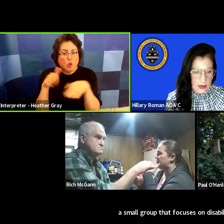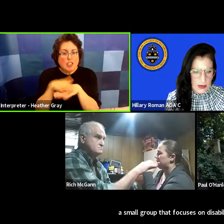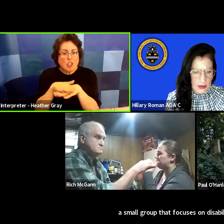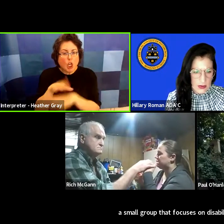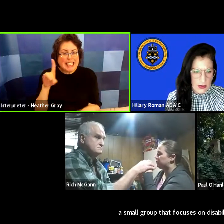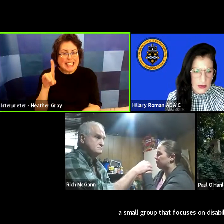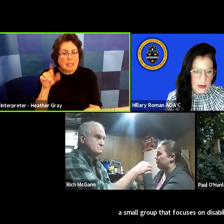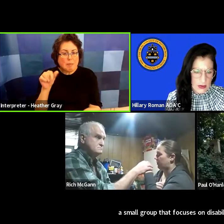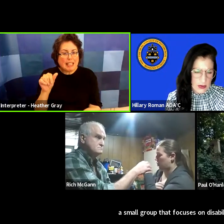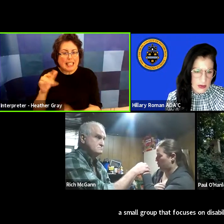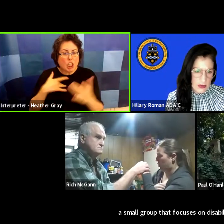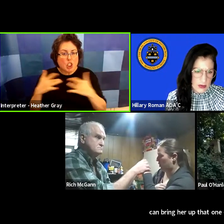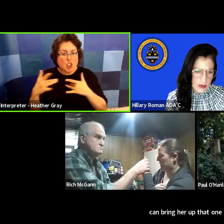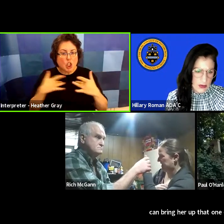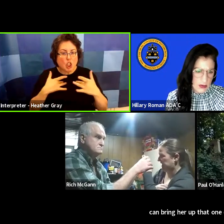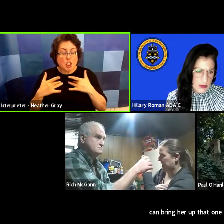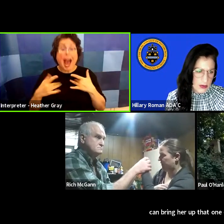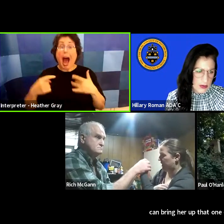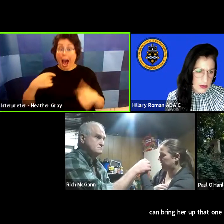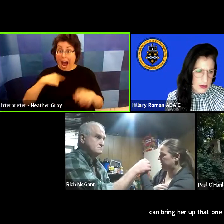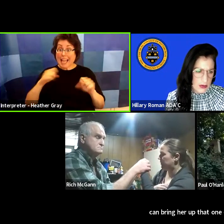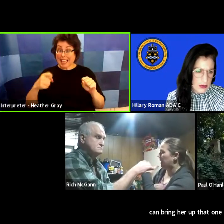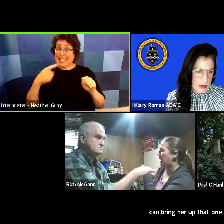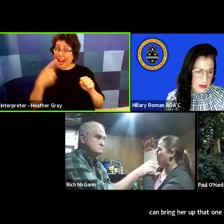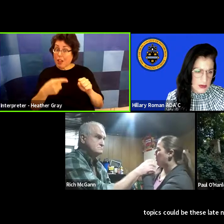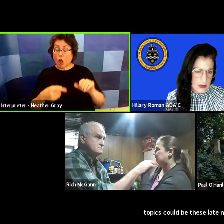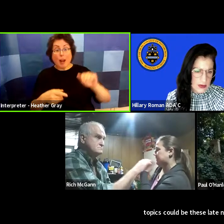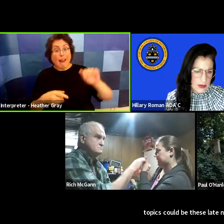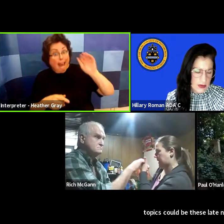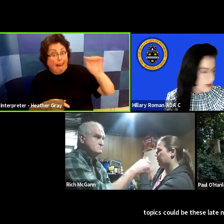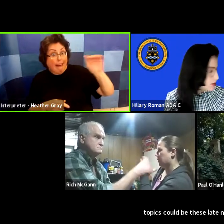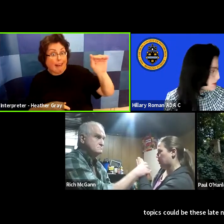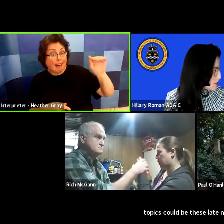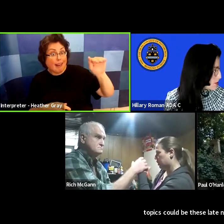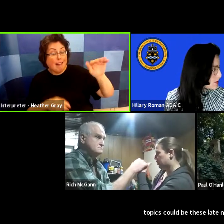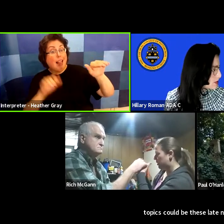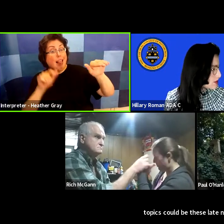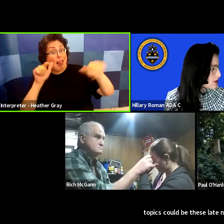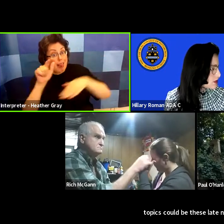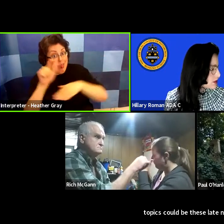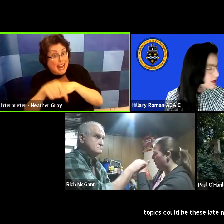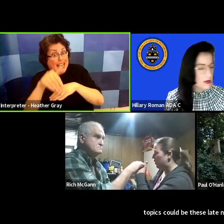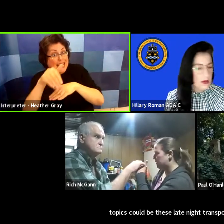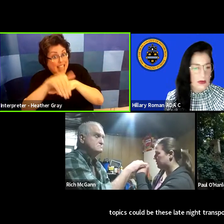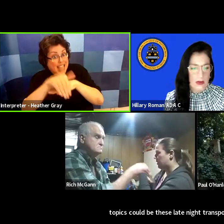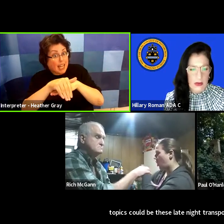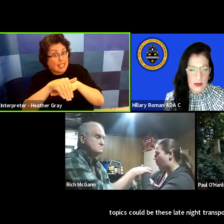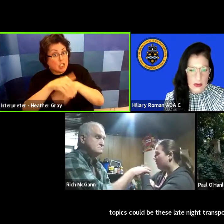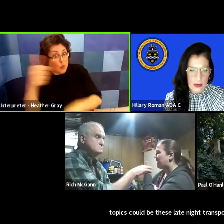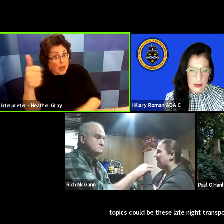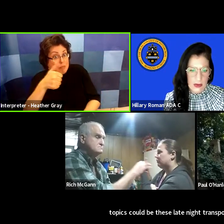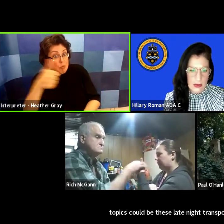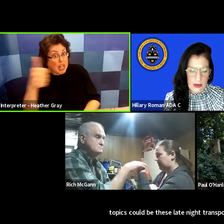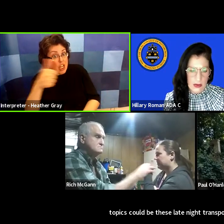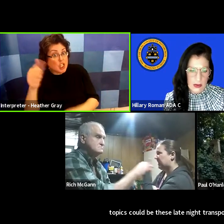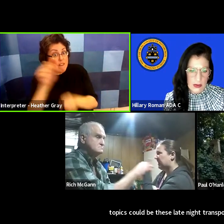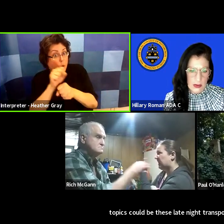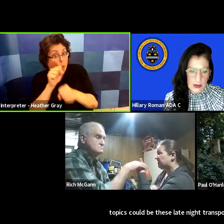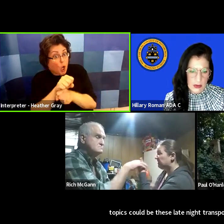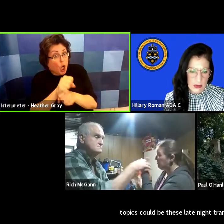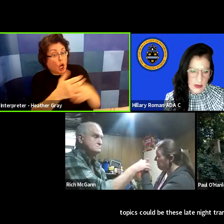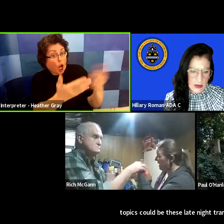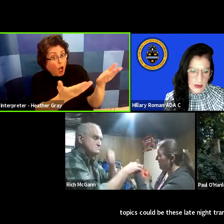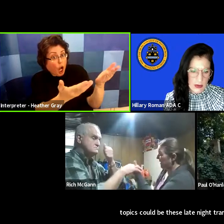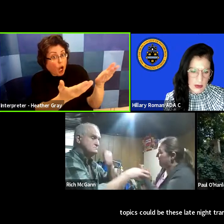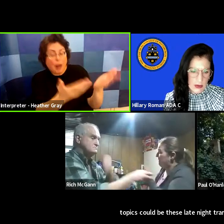that one of the topics could be these late night transportation trips. And maybe we can have them join the next meeting,